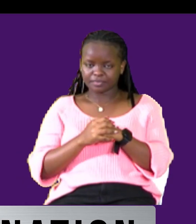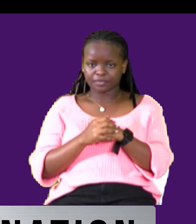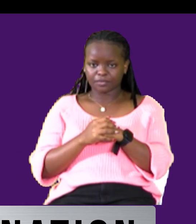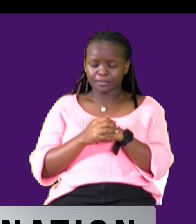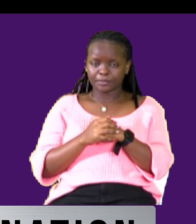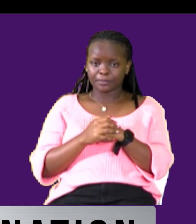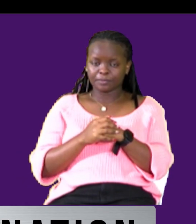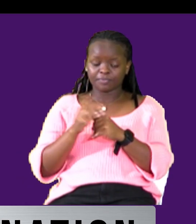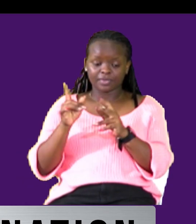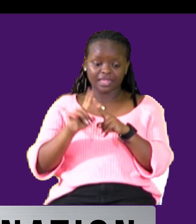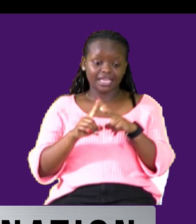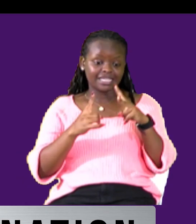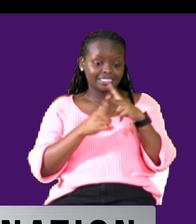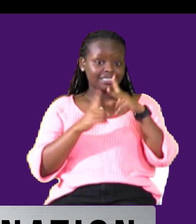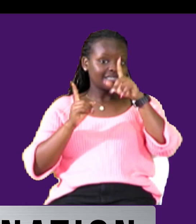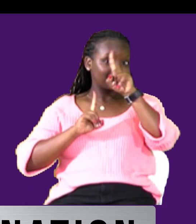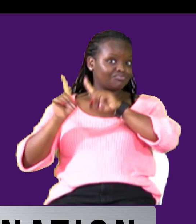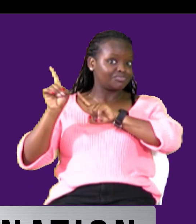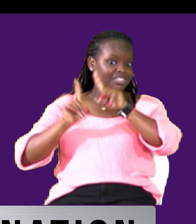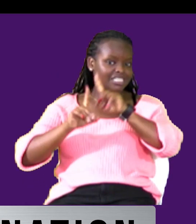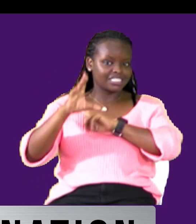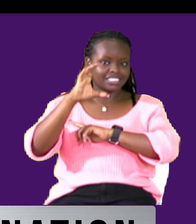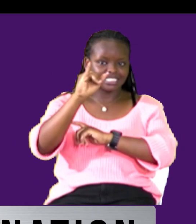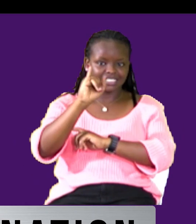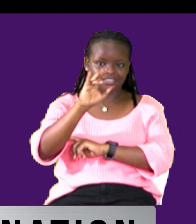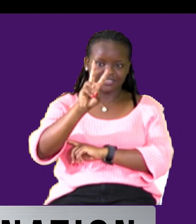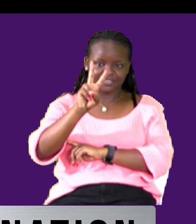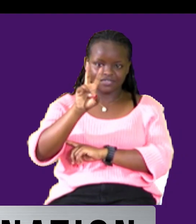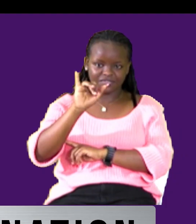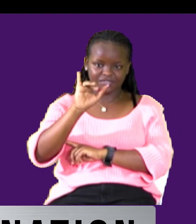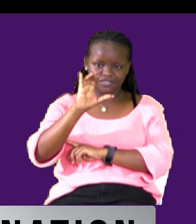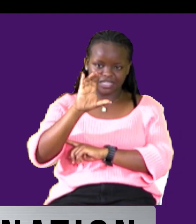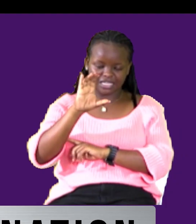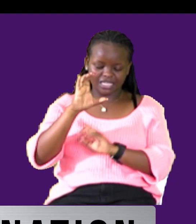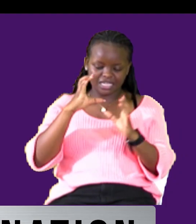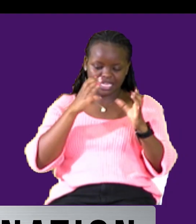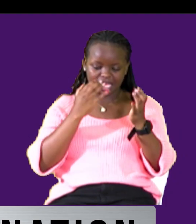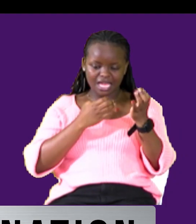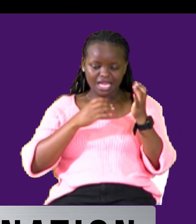Ndio tulianza hii journey. Civic education, civic engagement, public